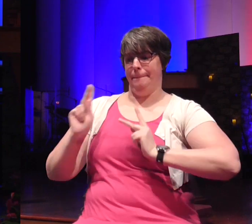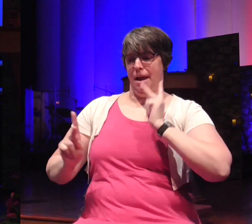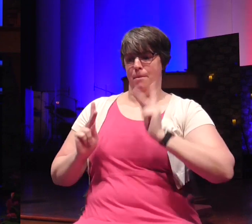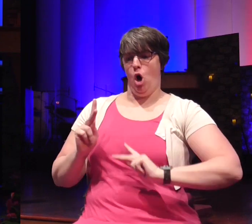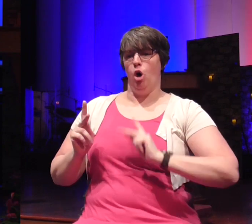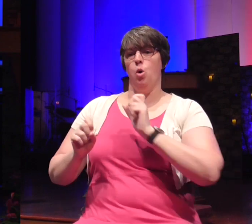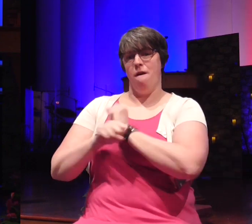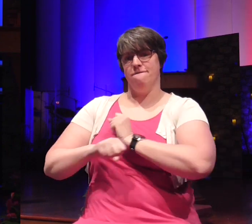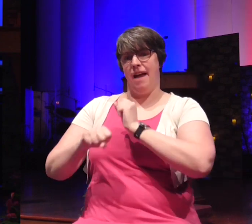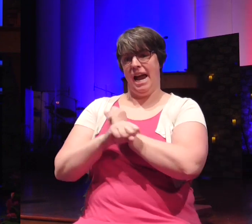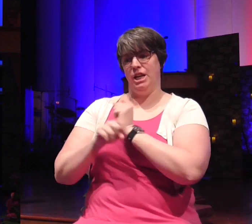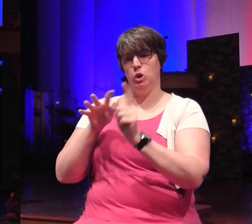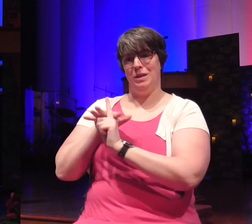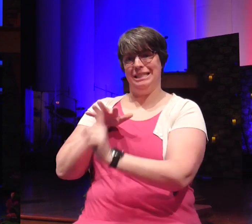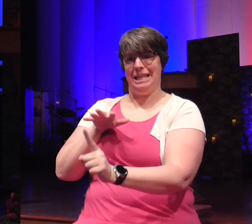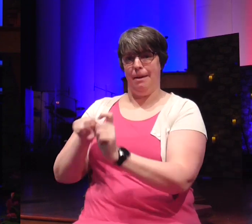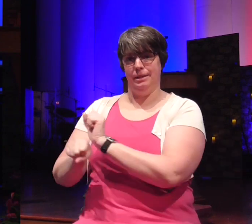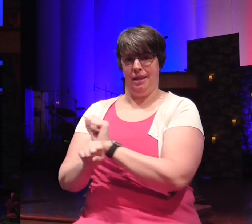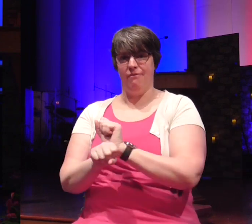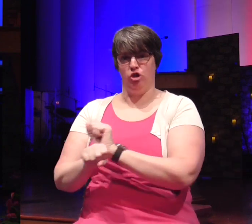mental depravity of slavery.